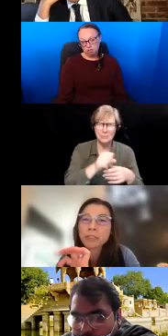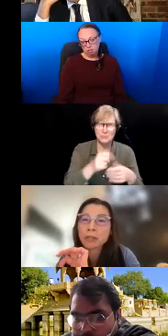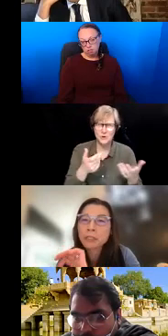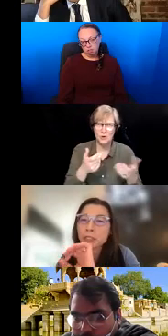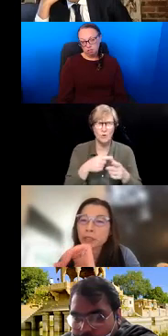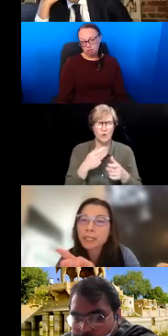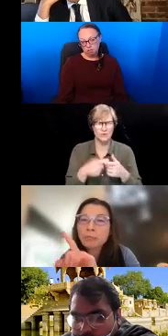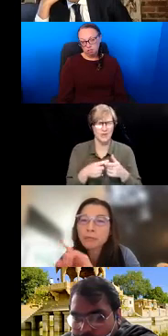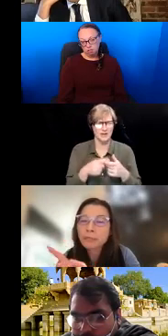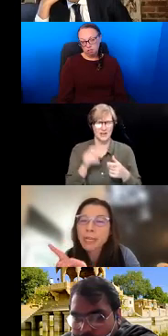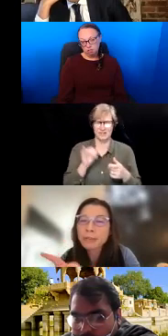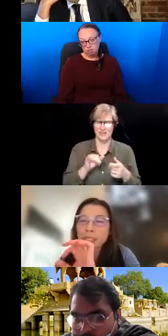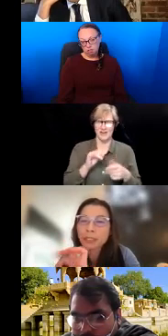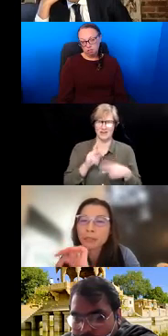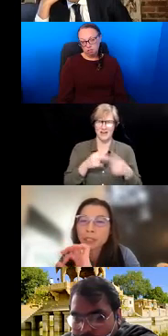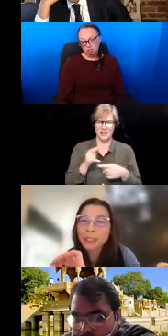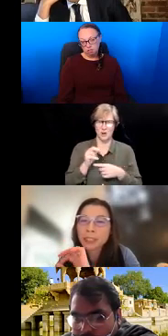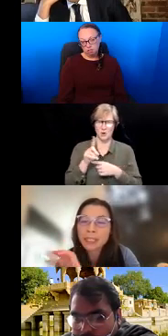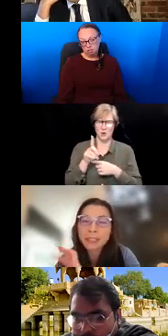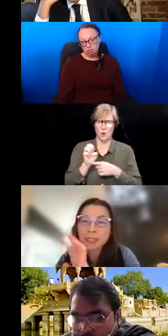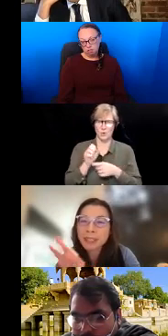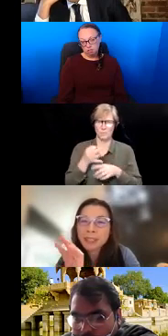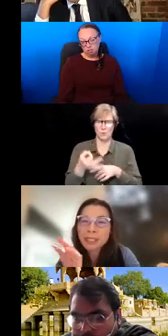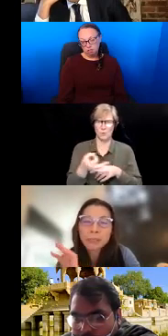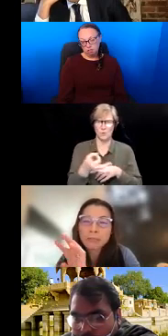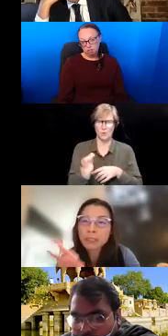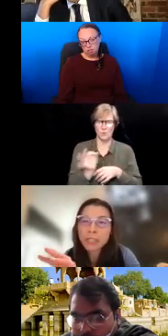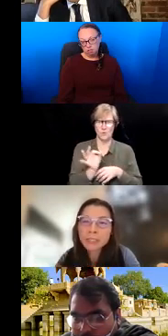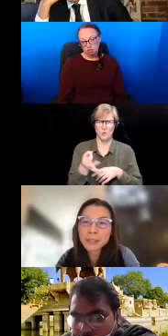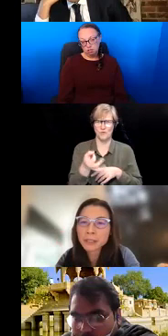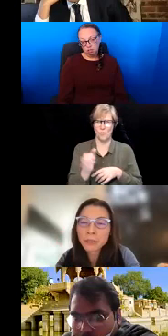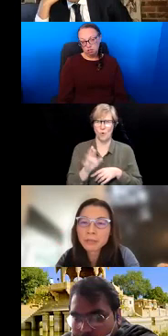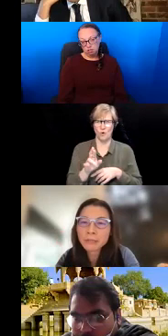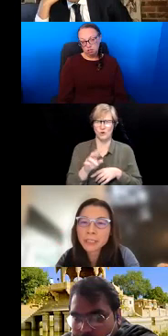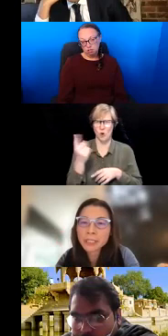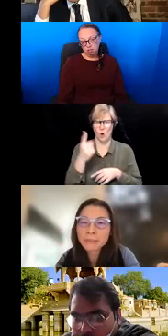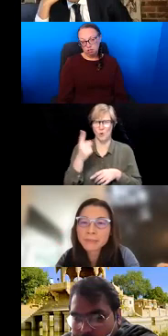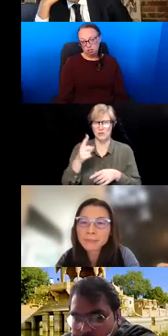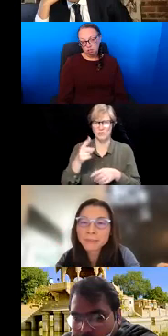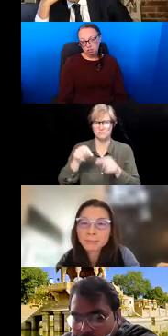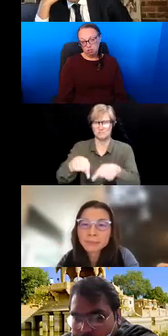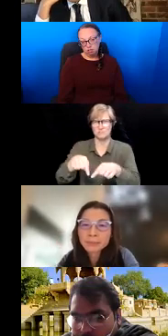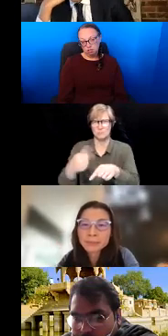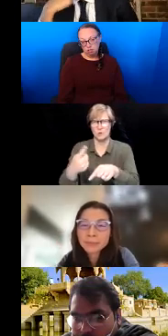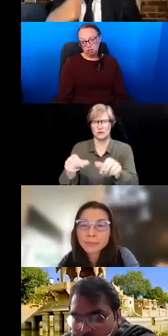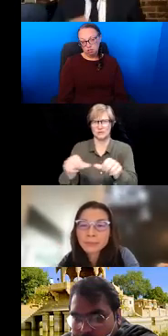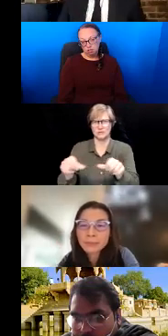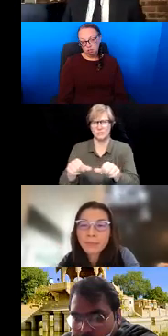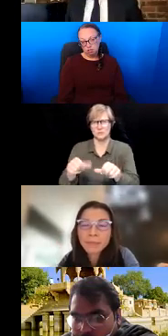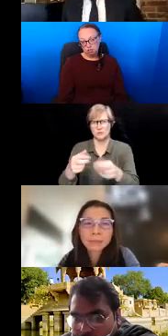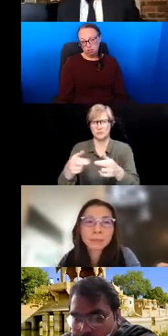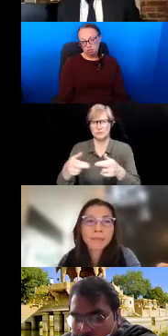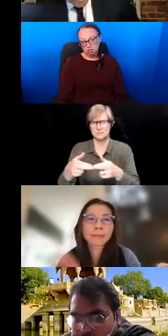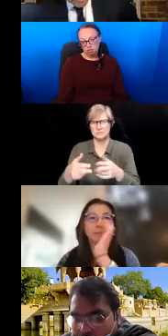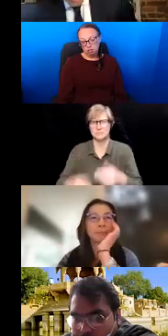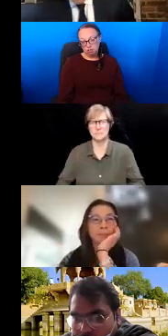that kind of node move around, or is it always in that inferior frontal or whatever region? Yeah, so those